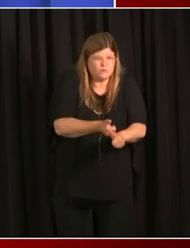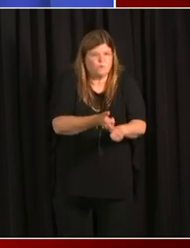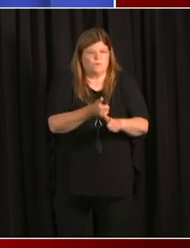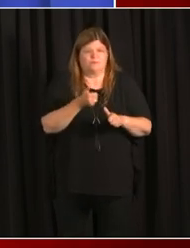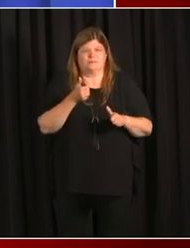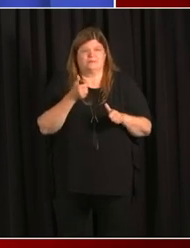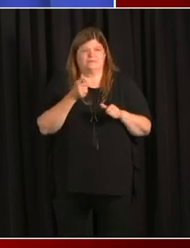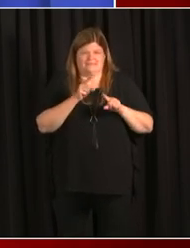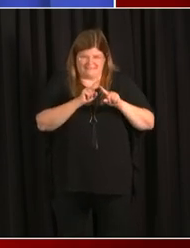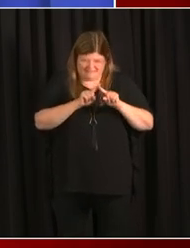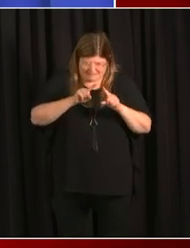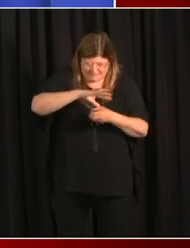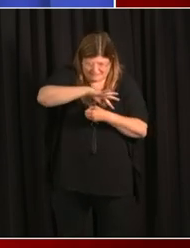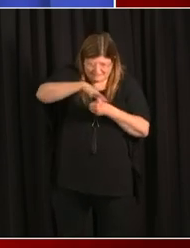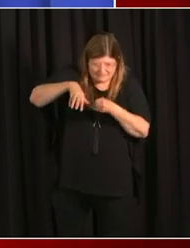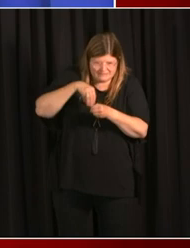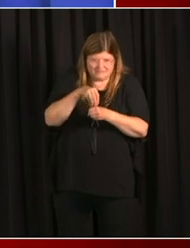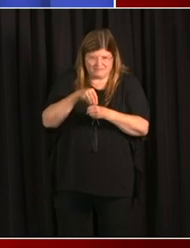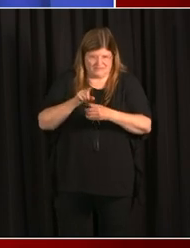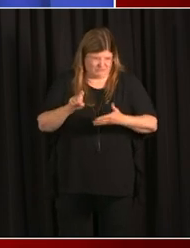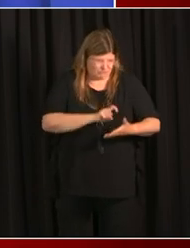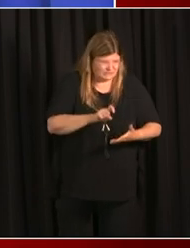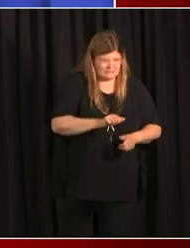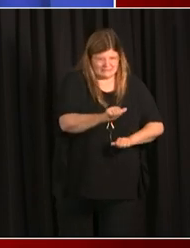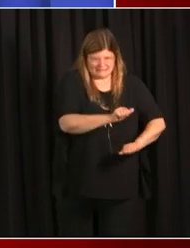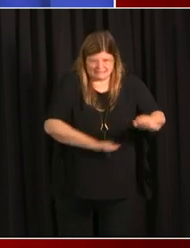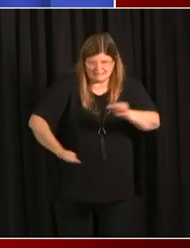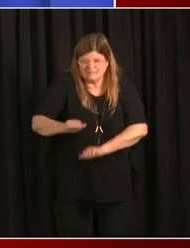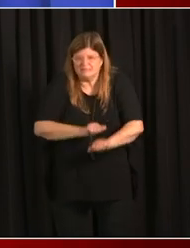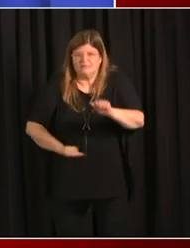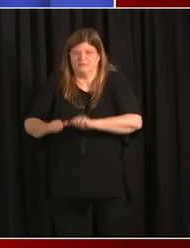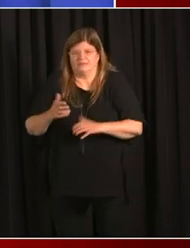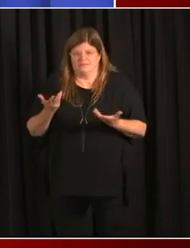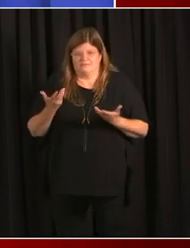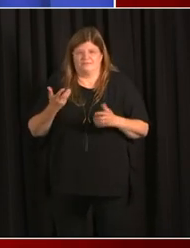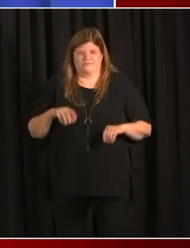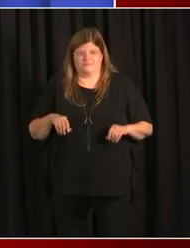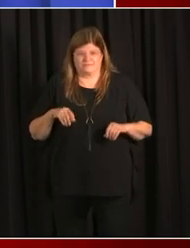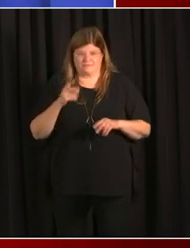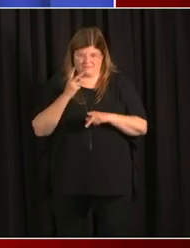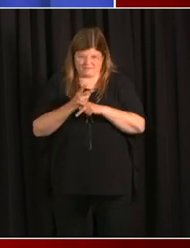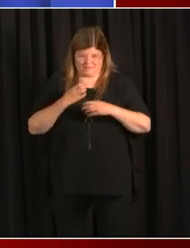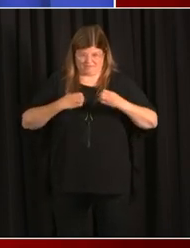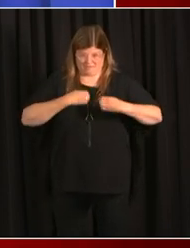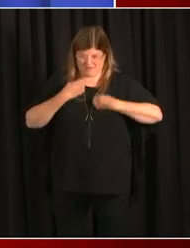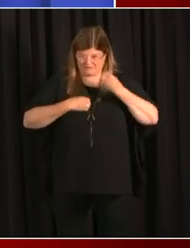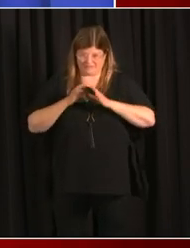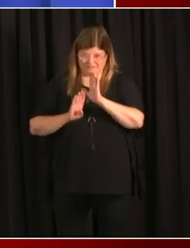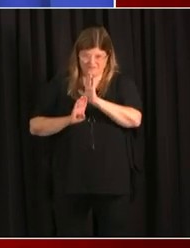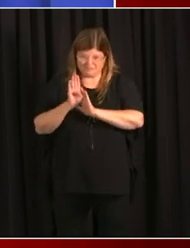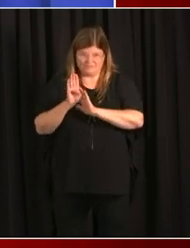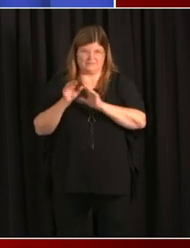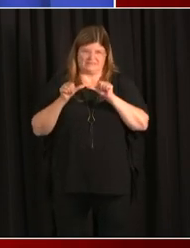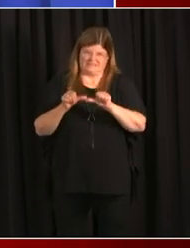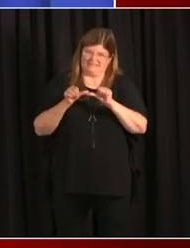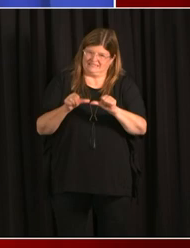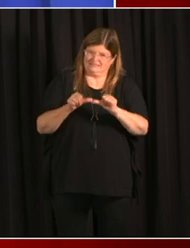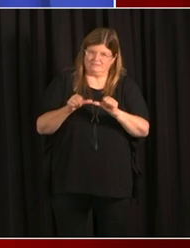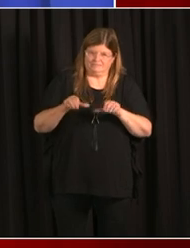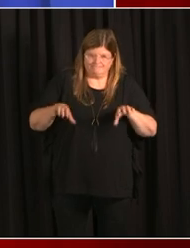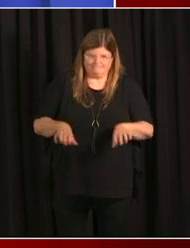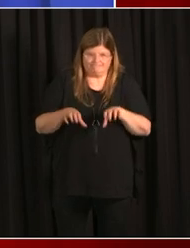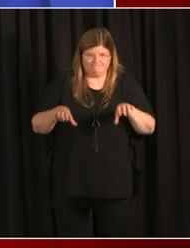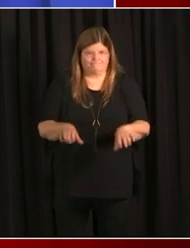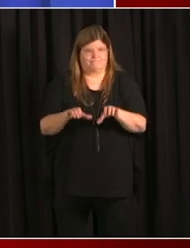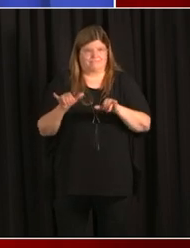of those things, disinfecting is appropriate, but also that the appropriate social and emotional development activities can be